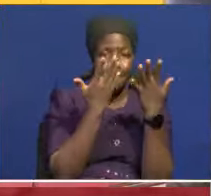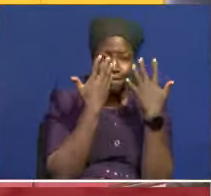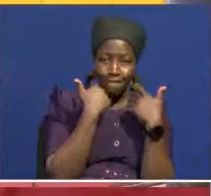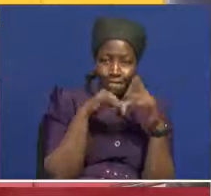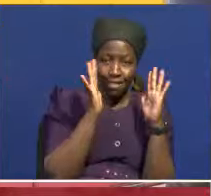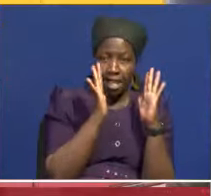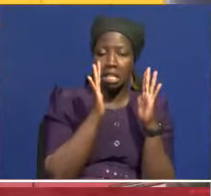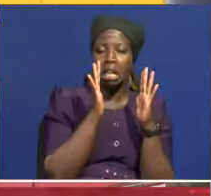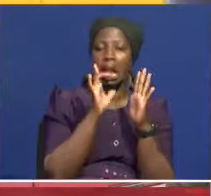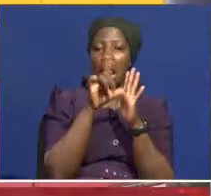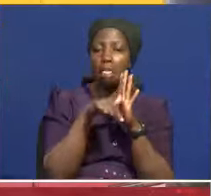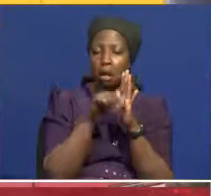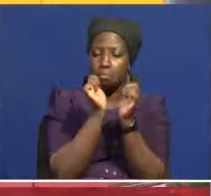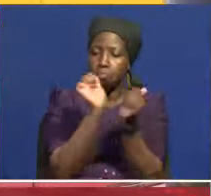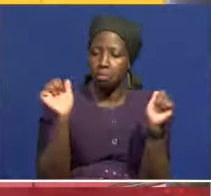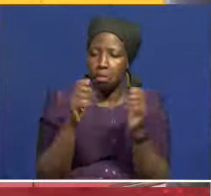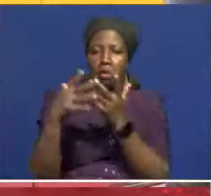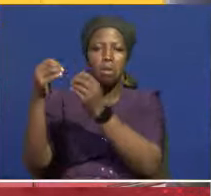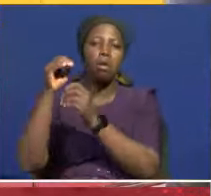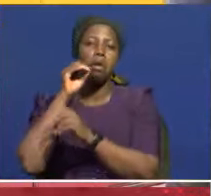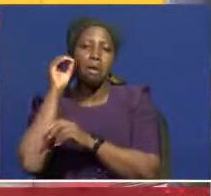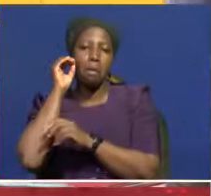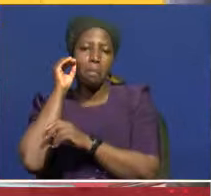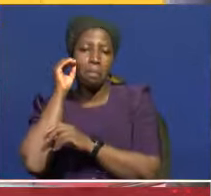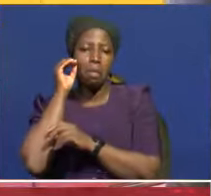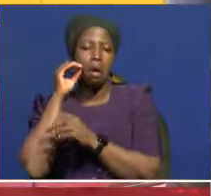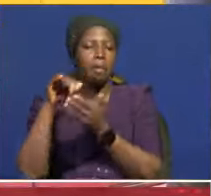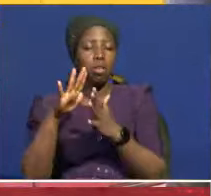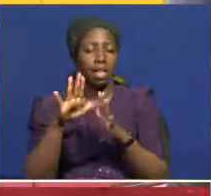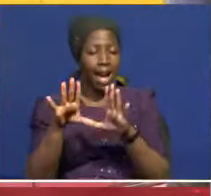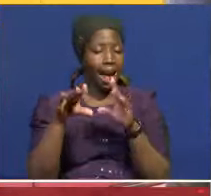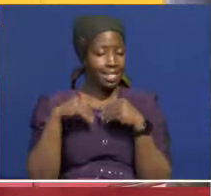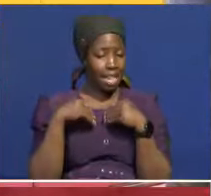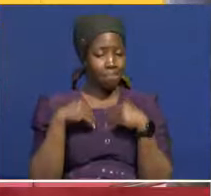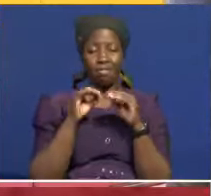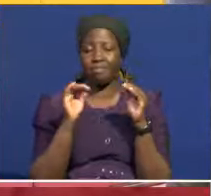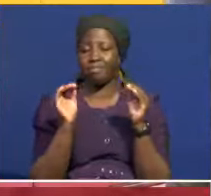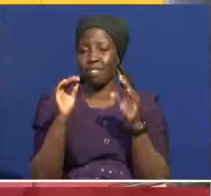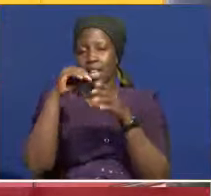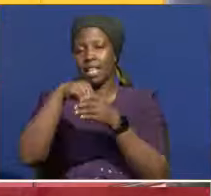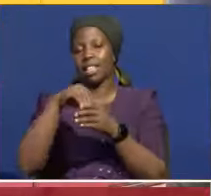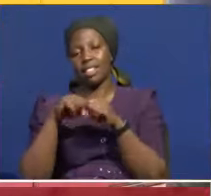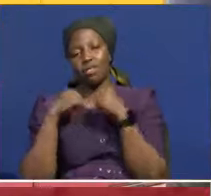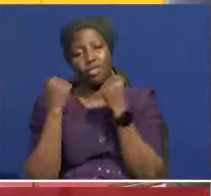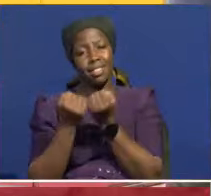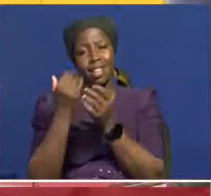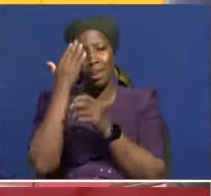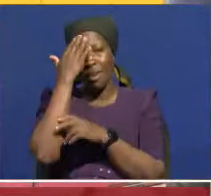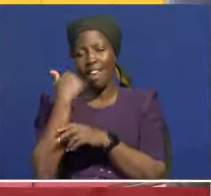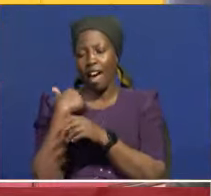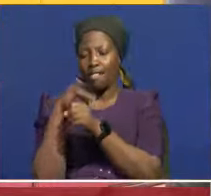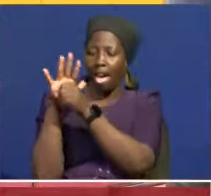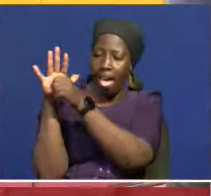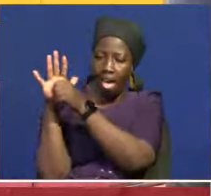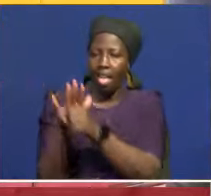them are not welcomed in the society because there is that stigmatization